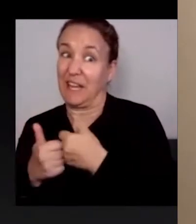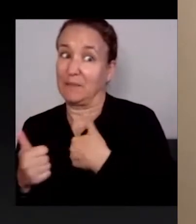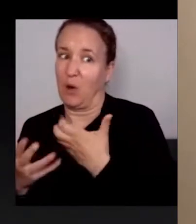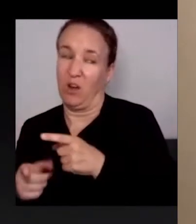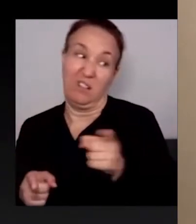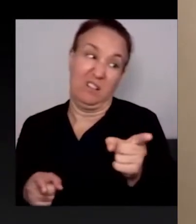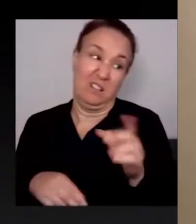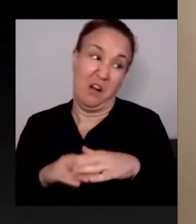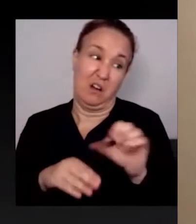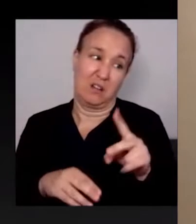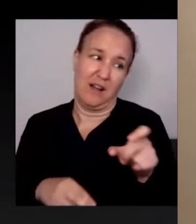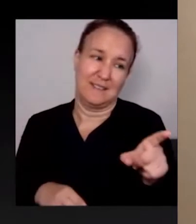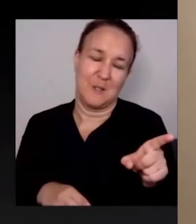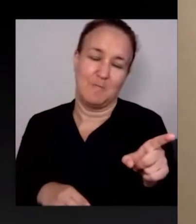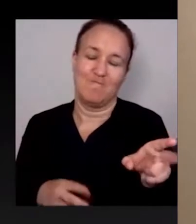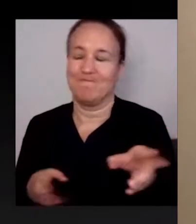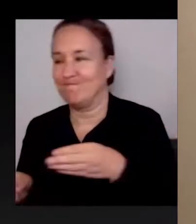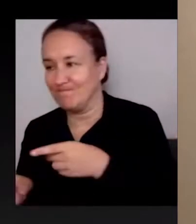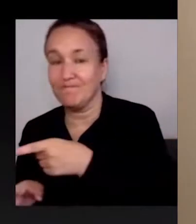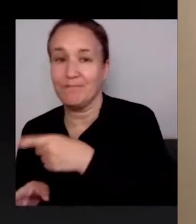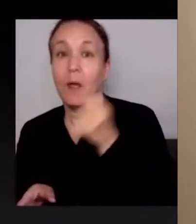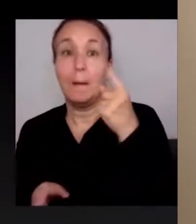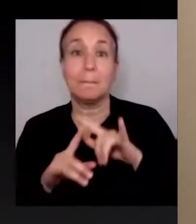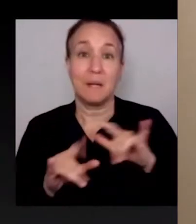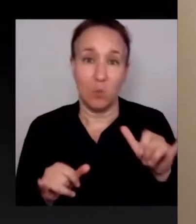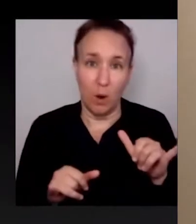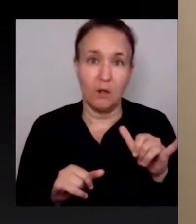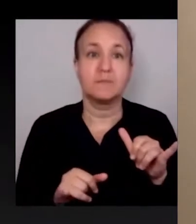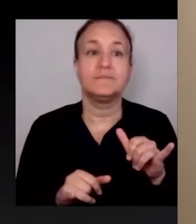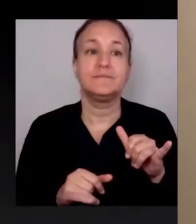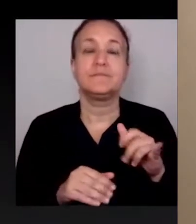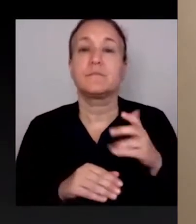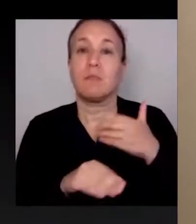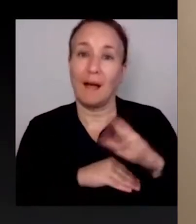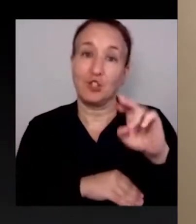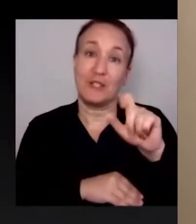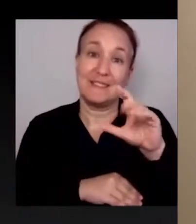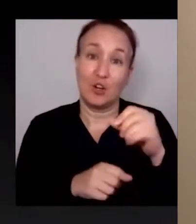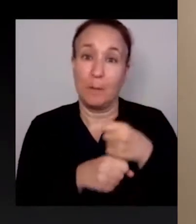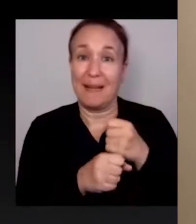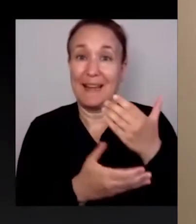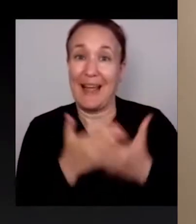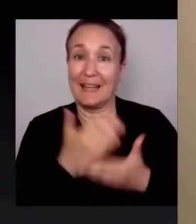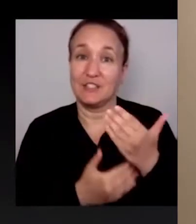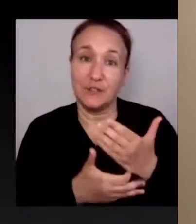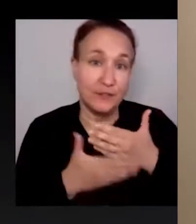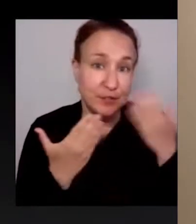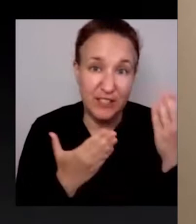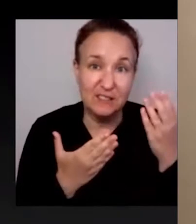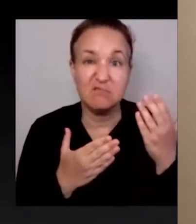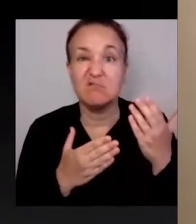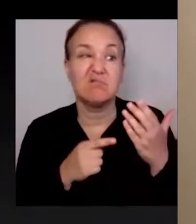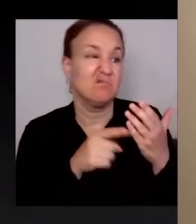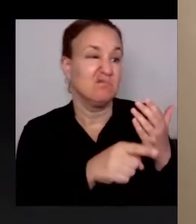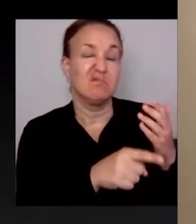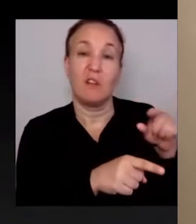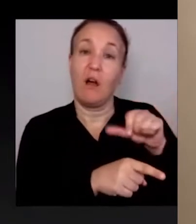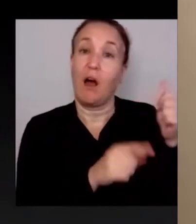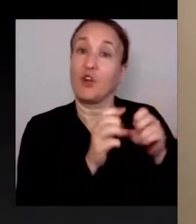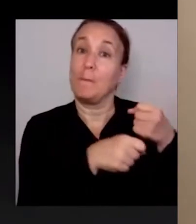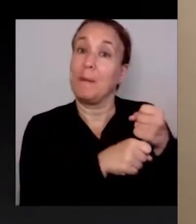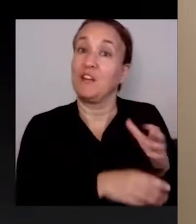console-based. Meanwhile, after the Nintendo hands-free, there was virtually no interest from console manufacturers in developing their own